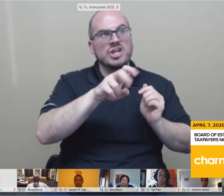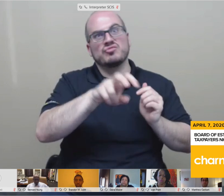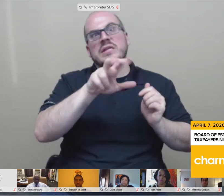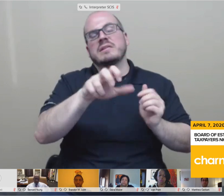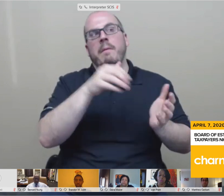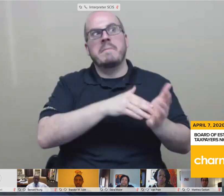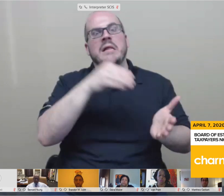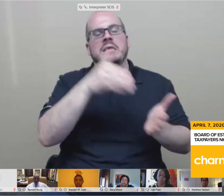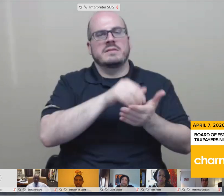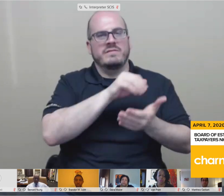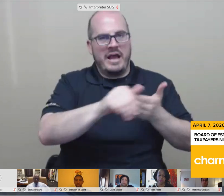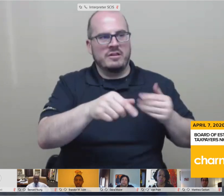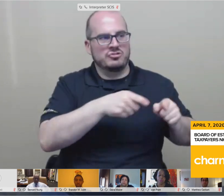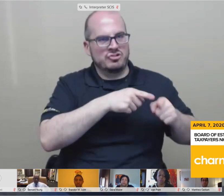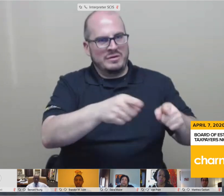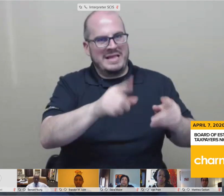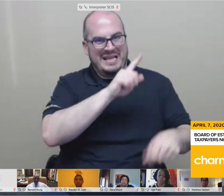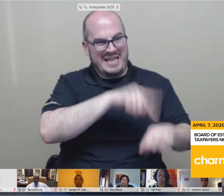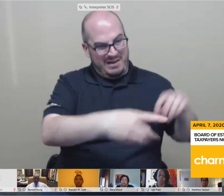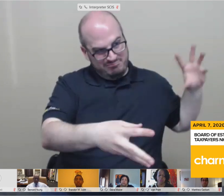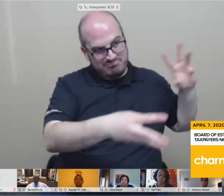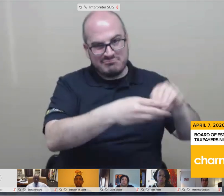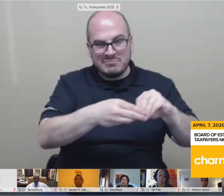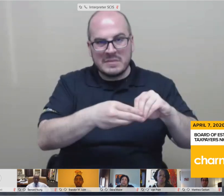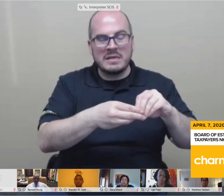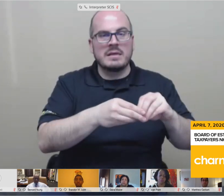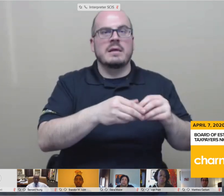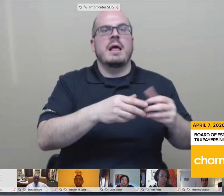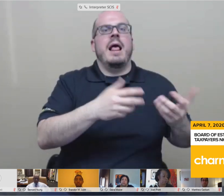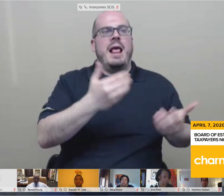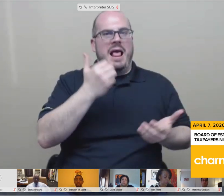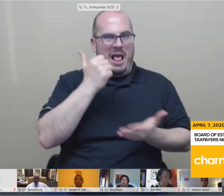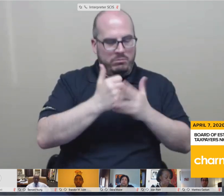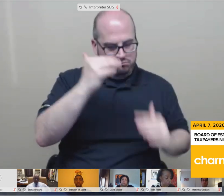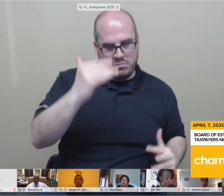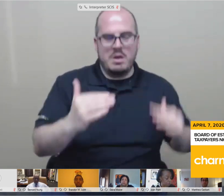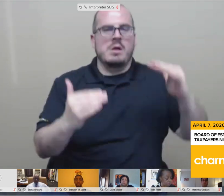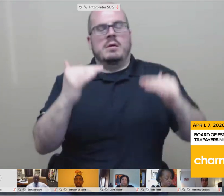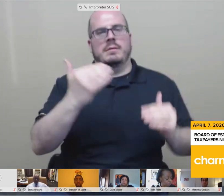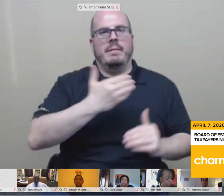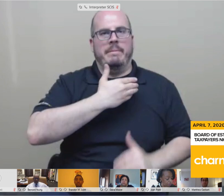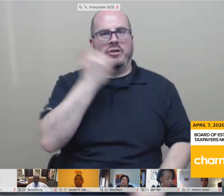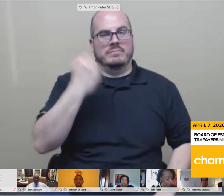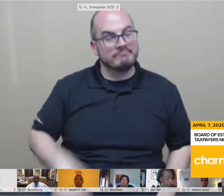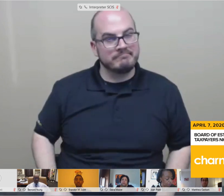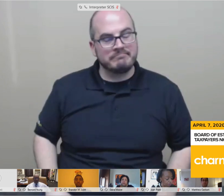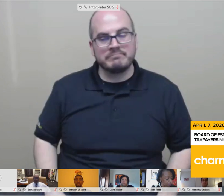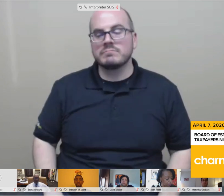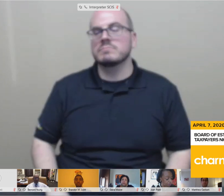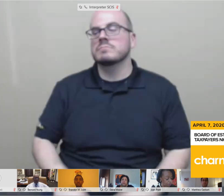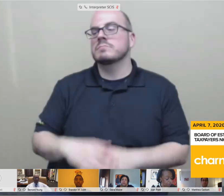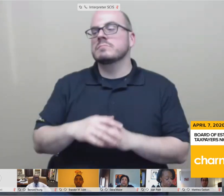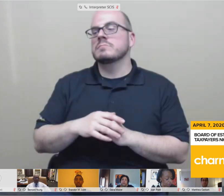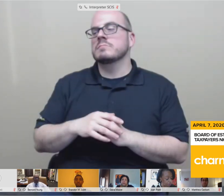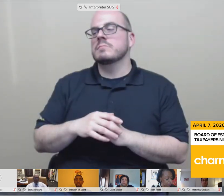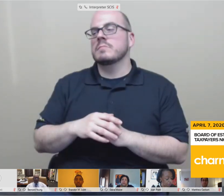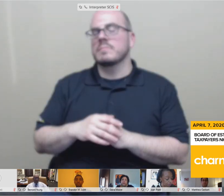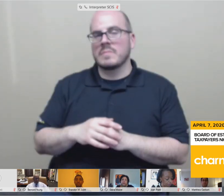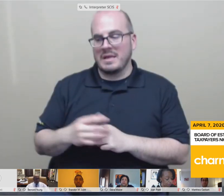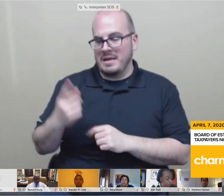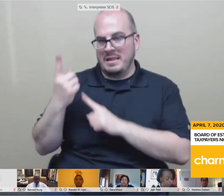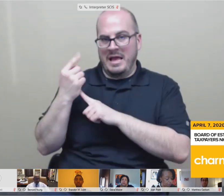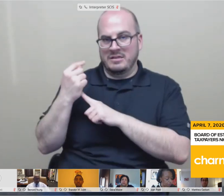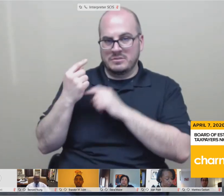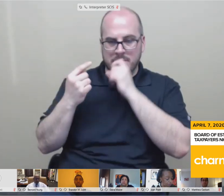over that time and put us on a better footing. Last year, we had started to refresh the